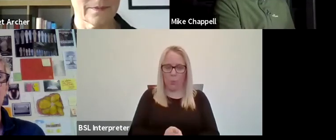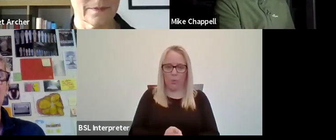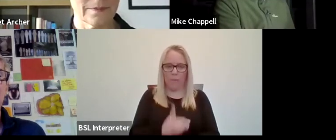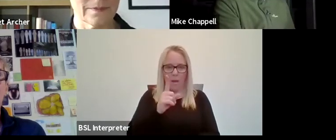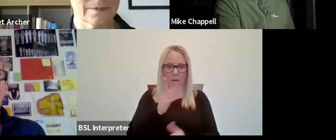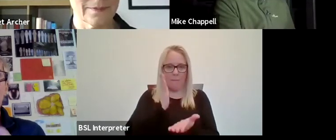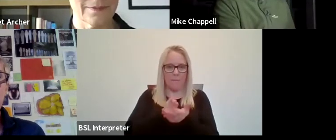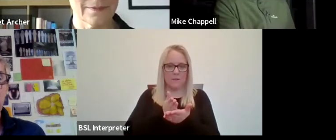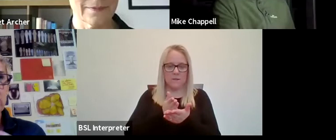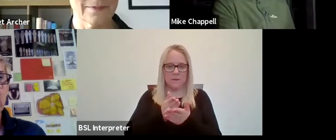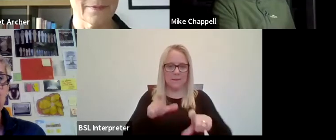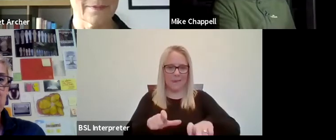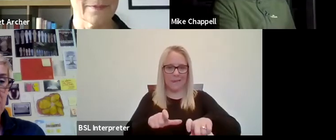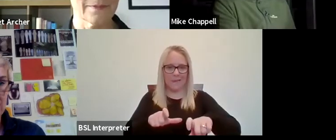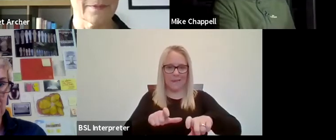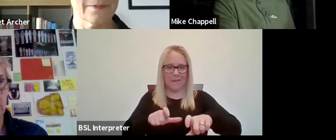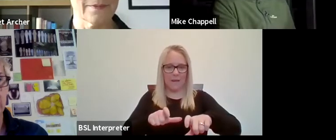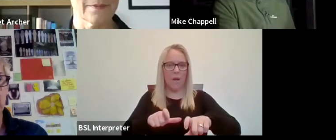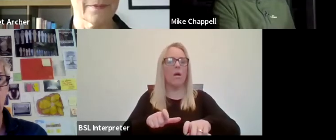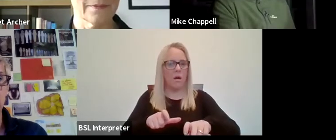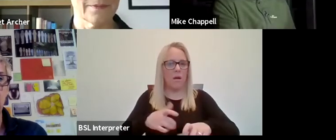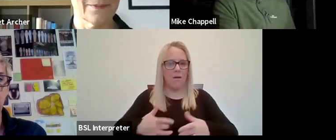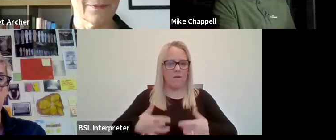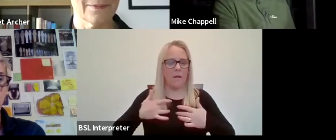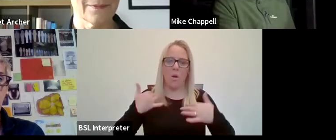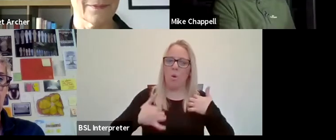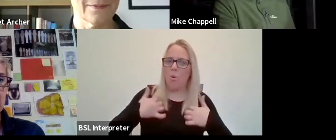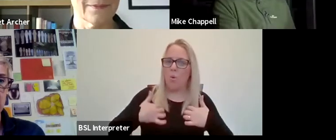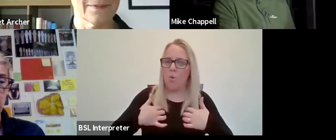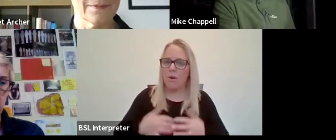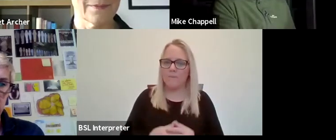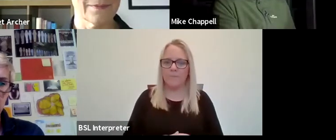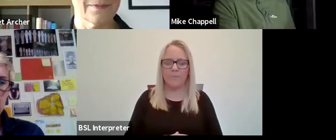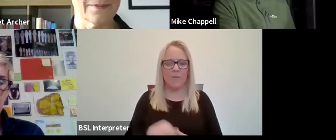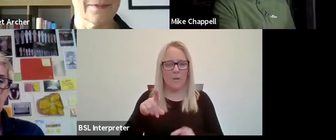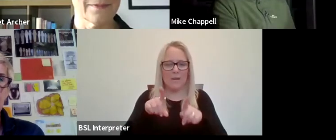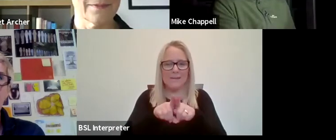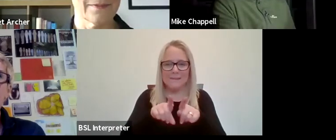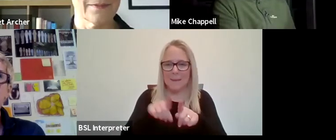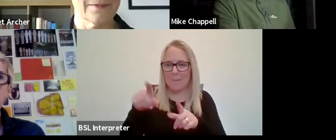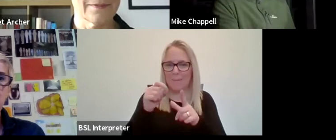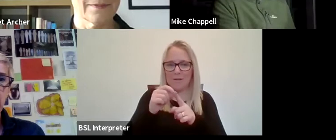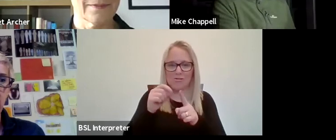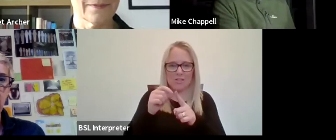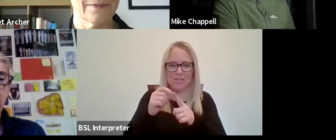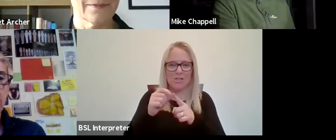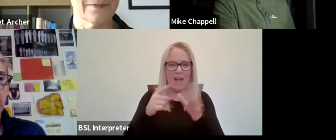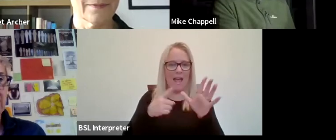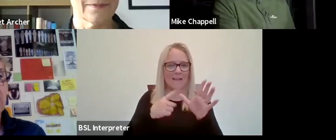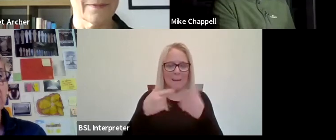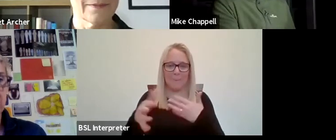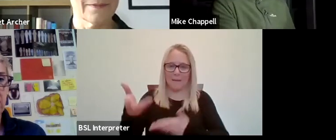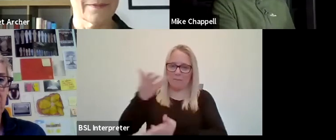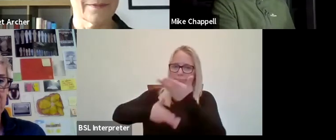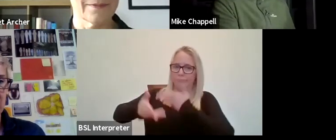still. And I was very interested in the idea. I mean, this is very much following on from what Asad and Patricia were saying. It's really about